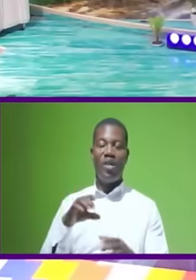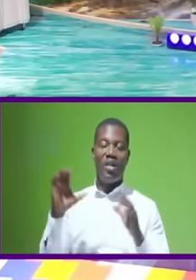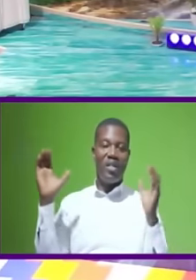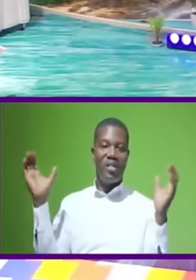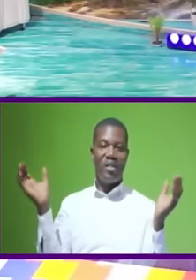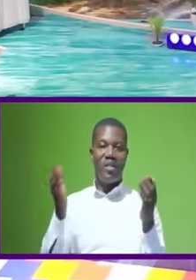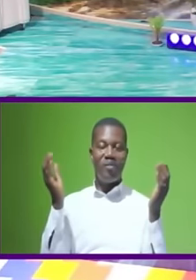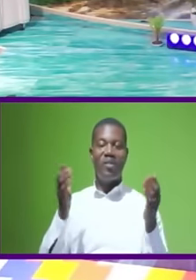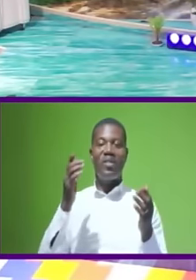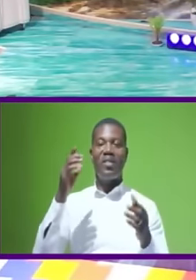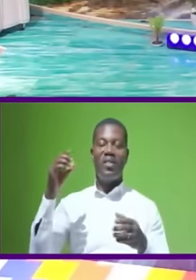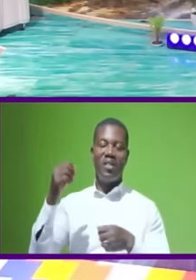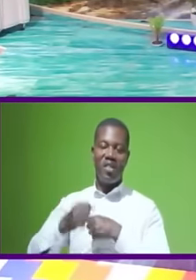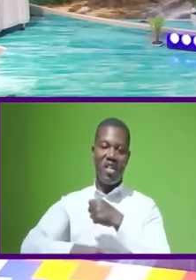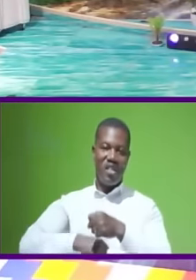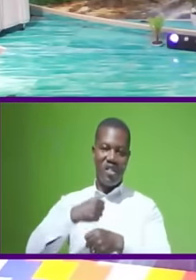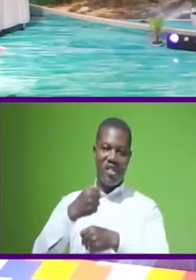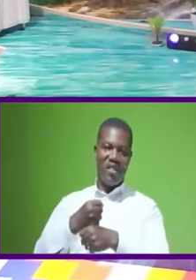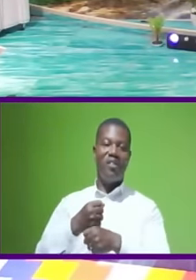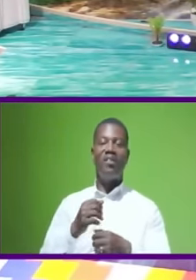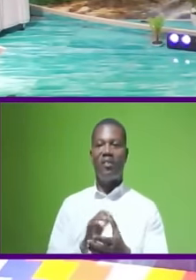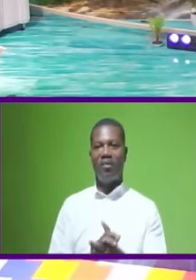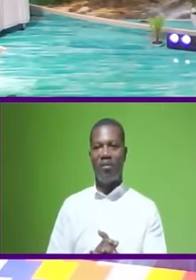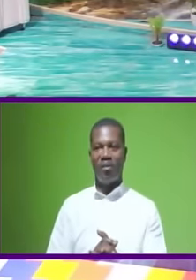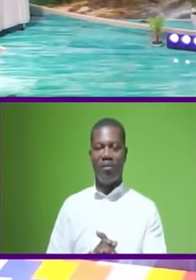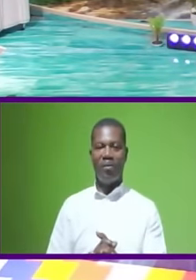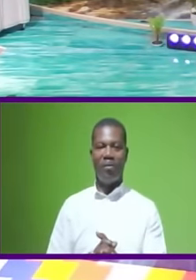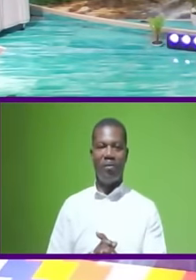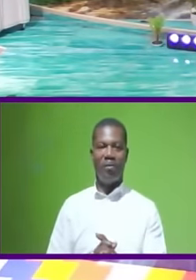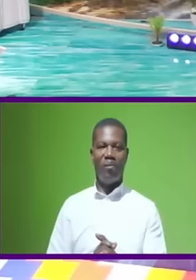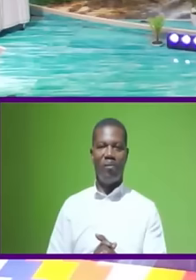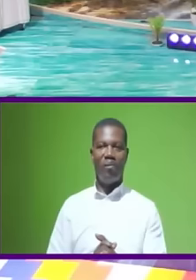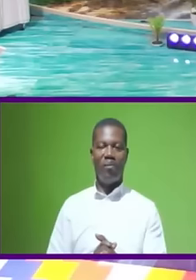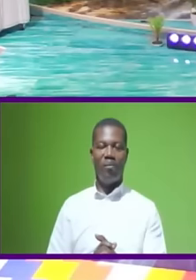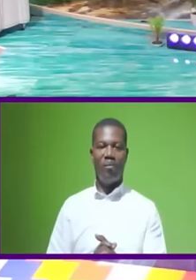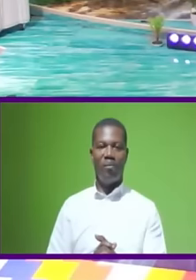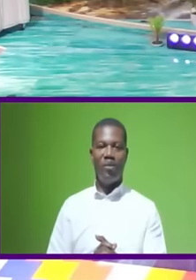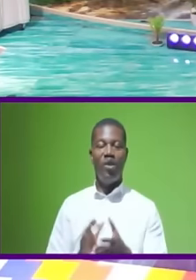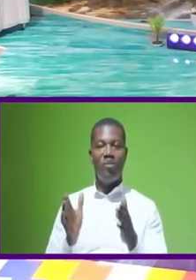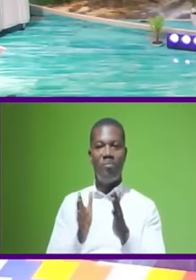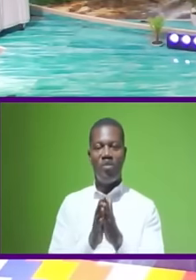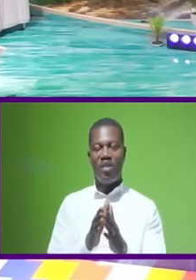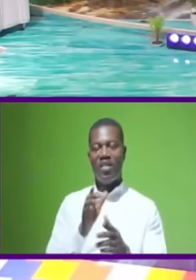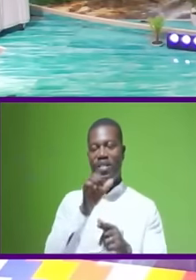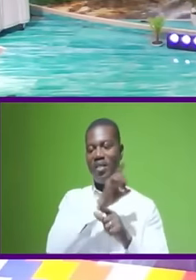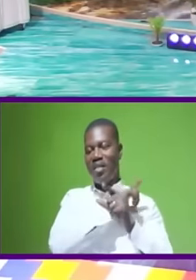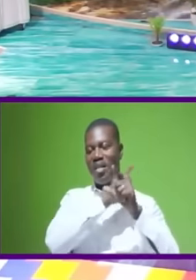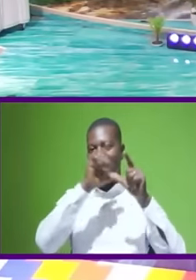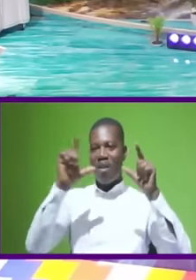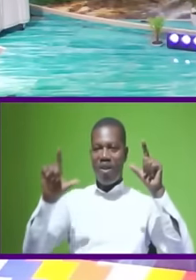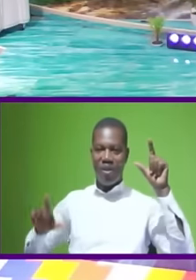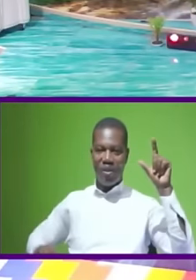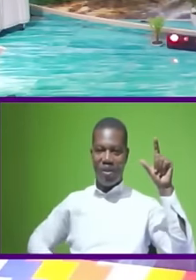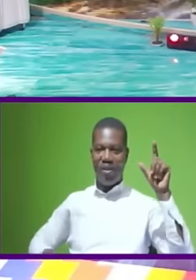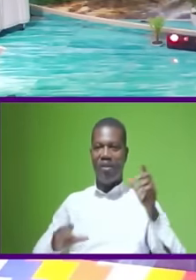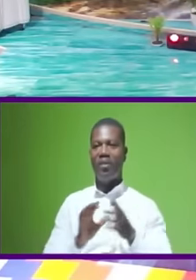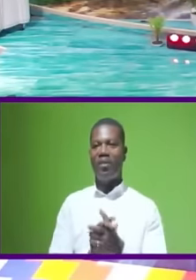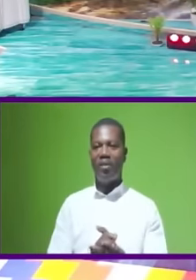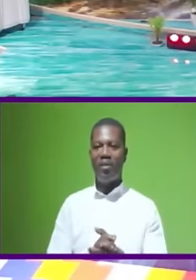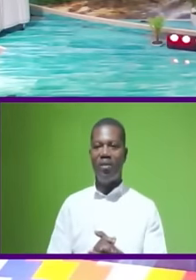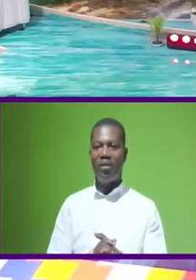Yes. We are celebrating his anniversary. Praise the Lord. Hallelujah.